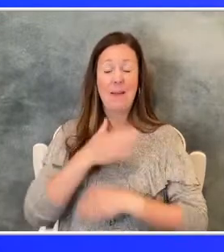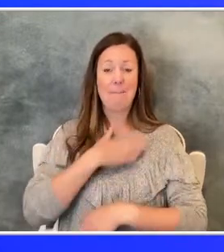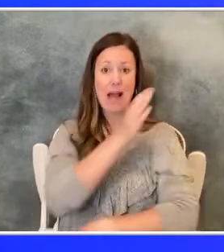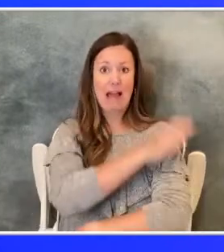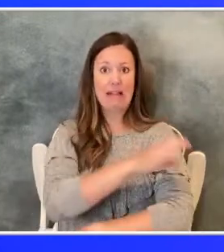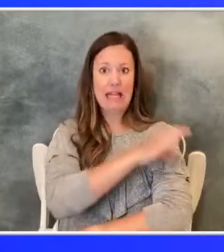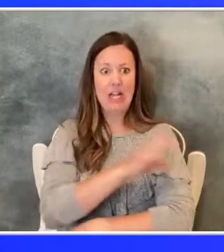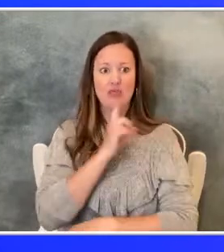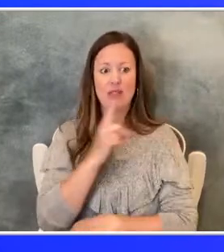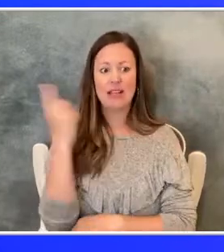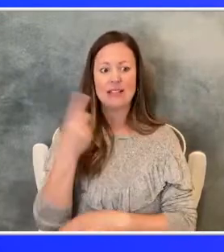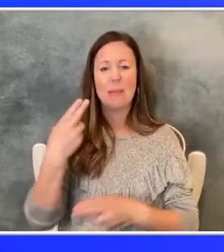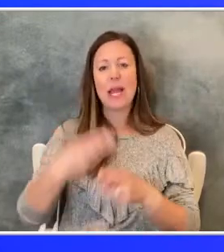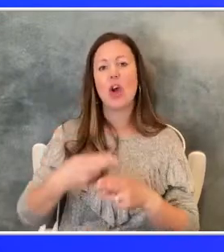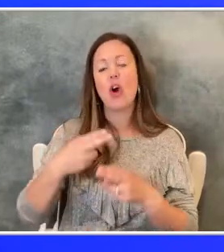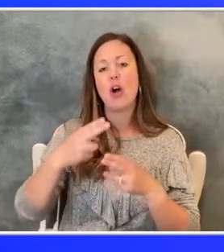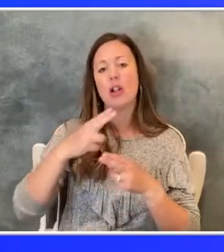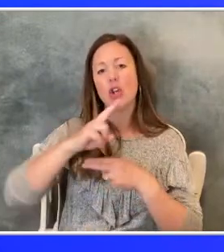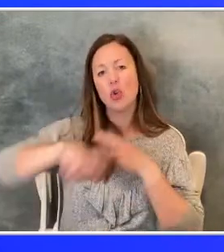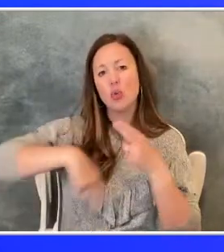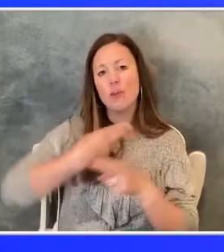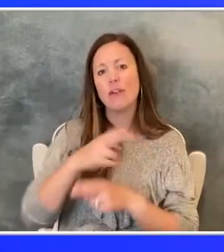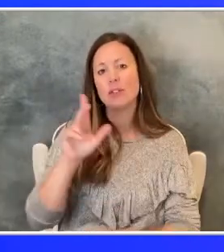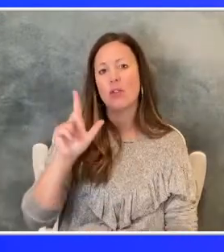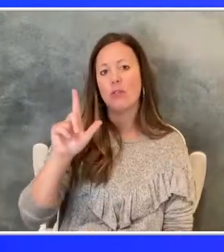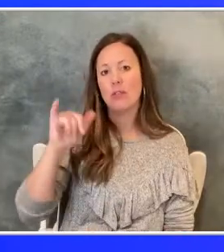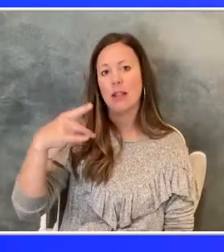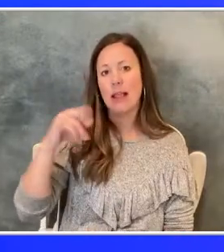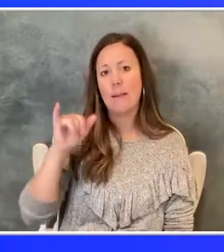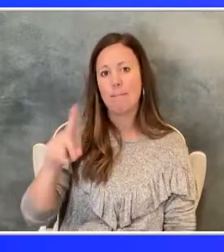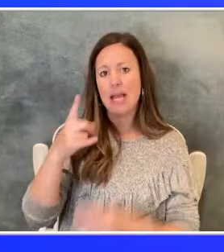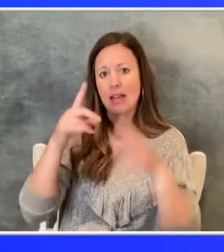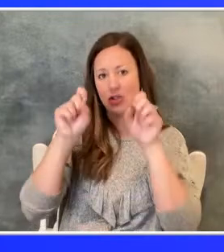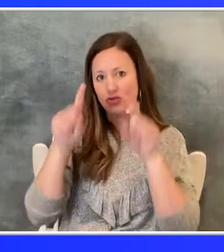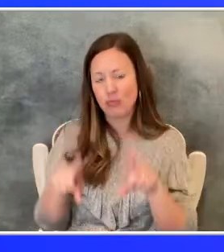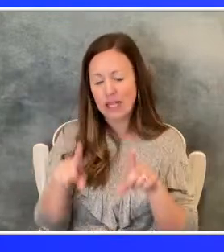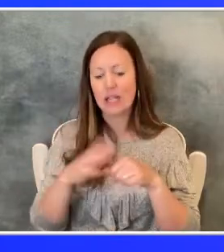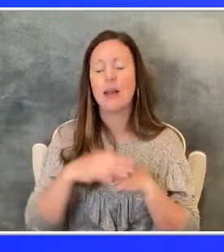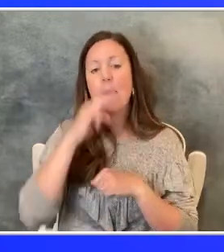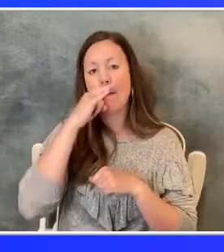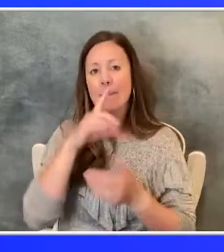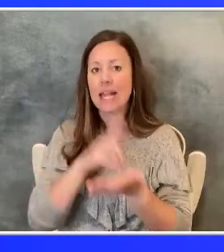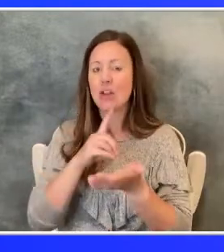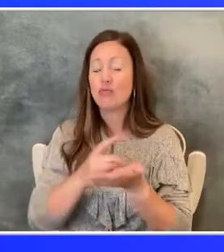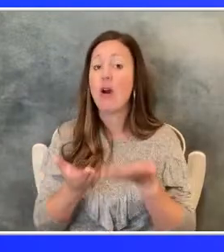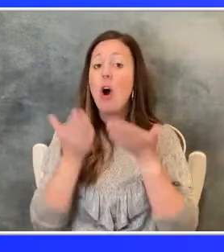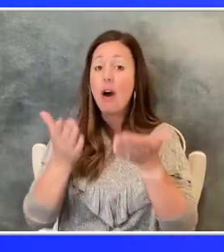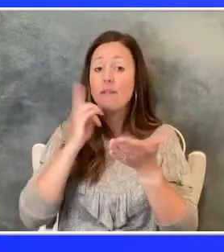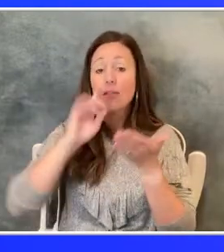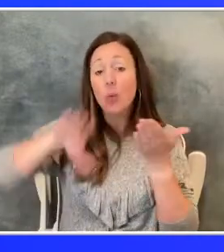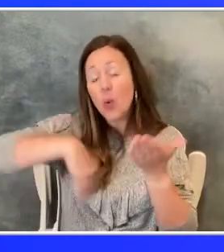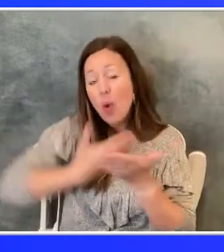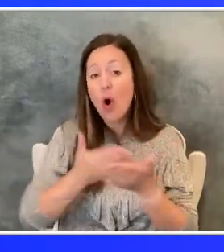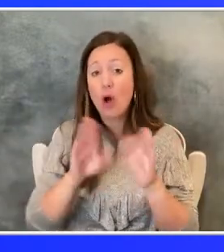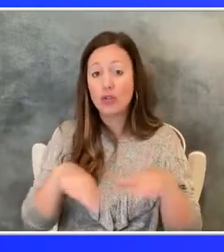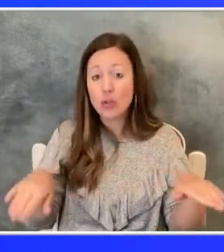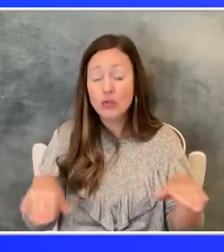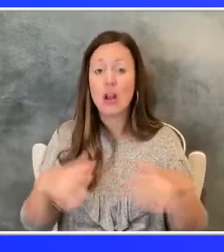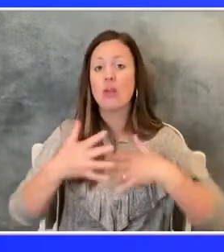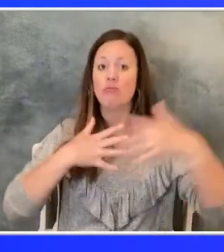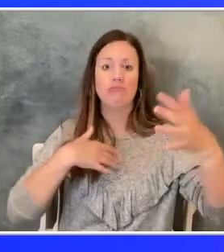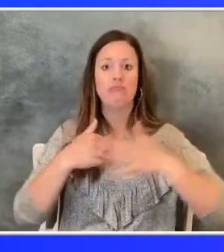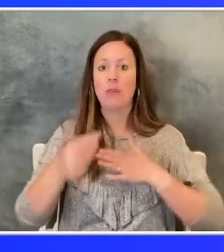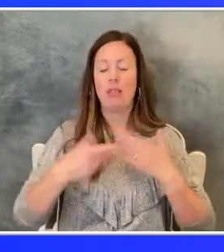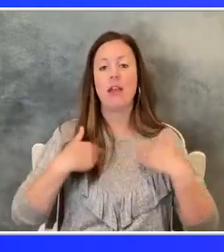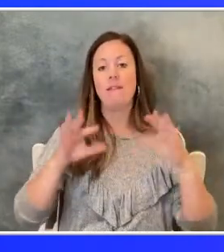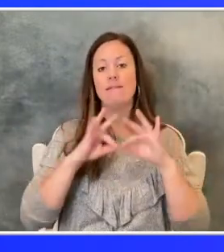something called universal lipid screening, which the pediatricians offer to all children, whether or not they have a family history